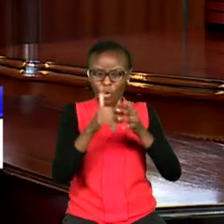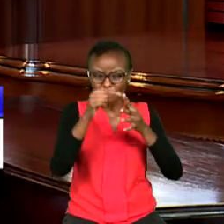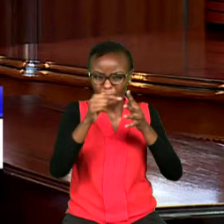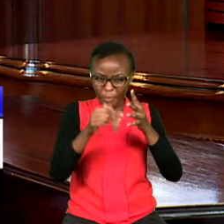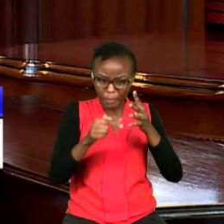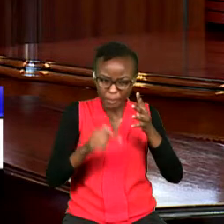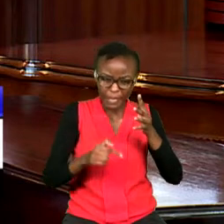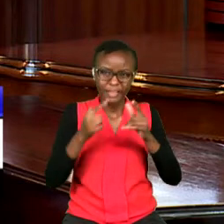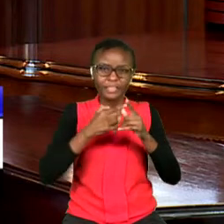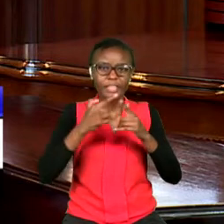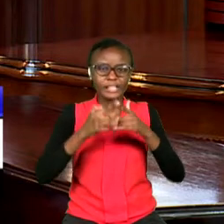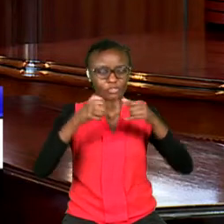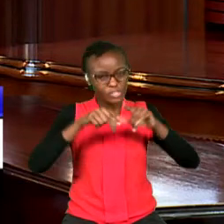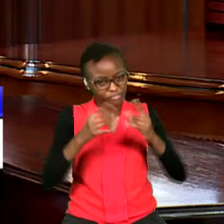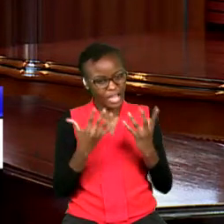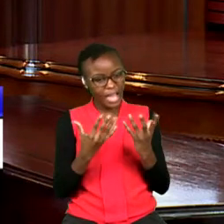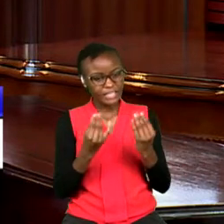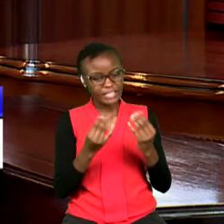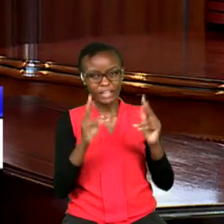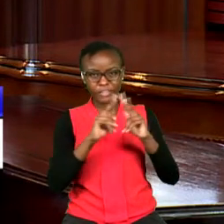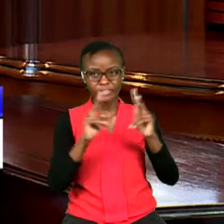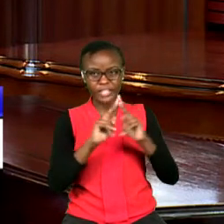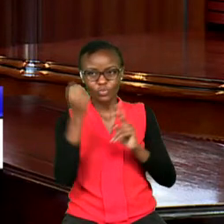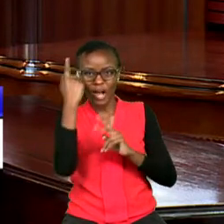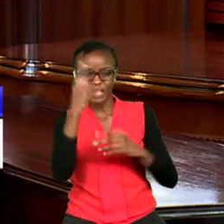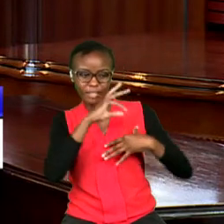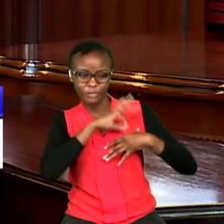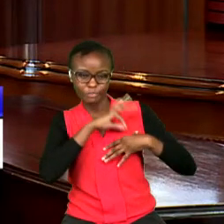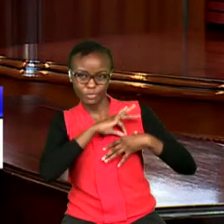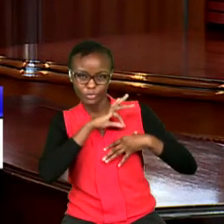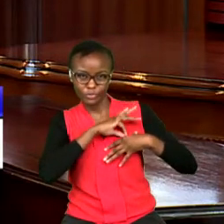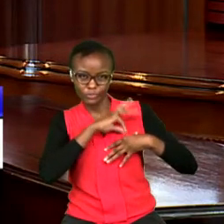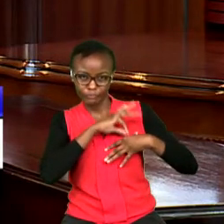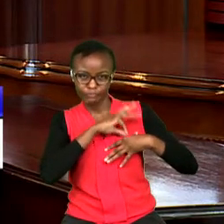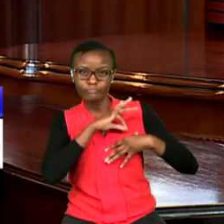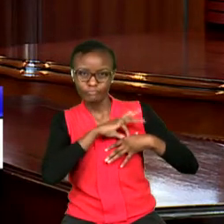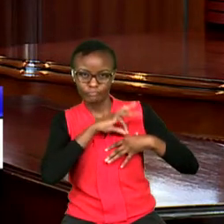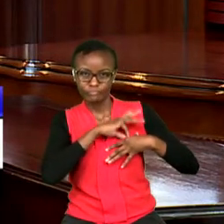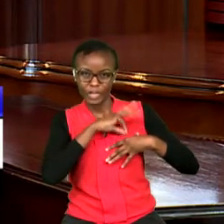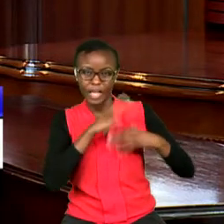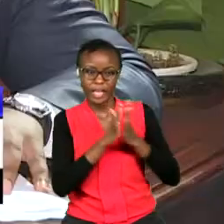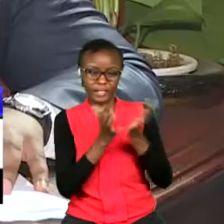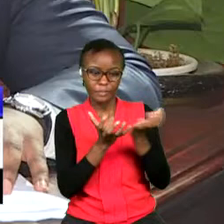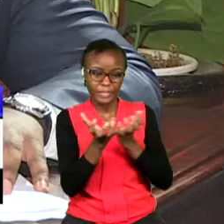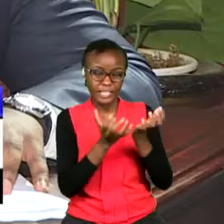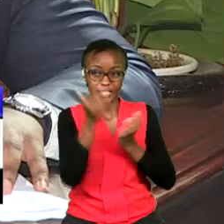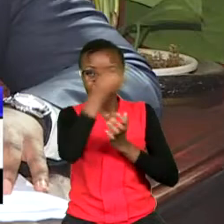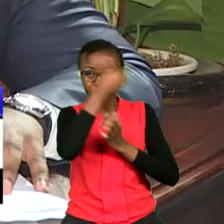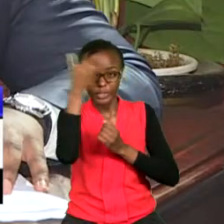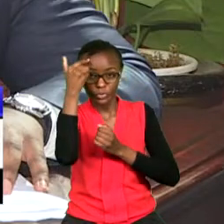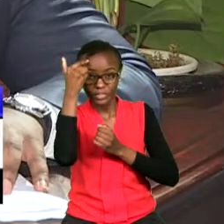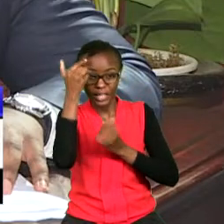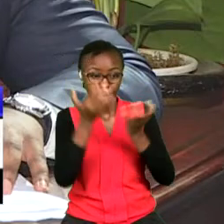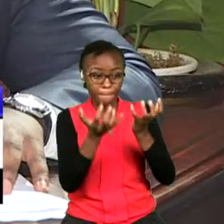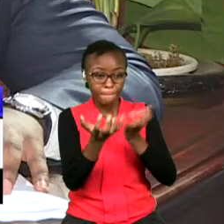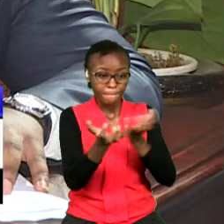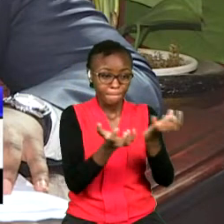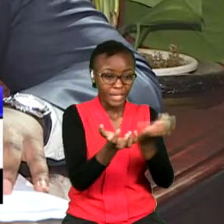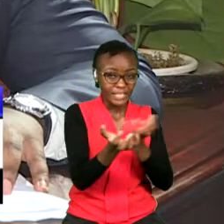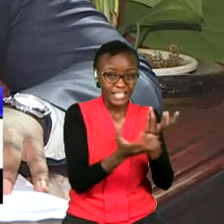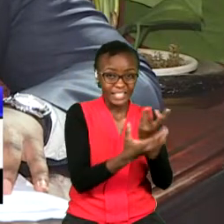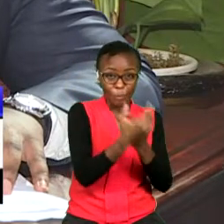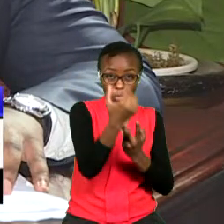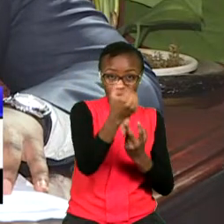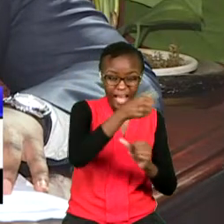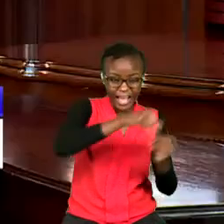it becomes very easy to understand profit, to understand business. Business is both a